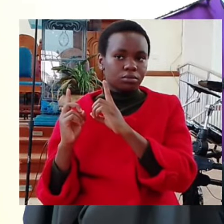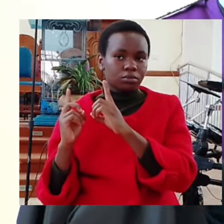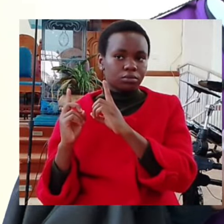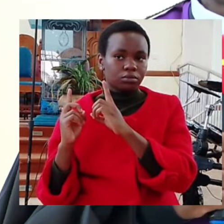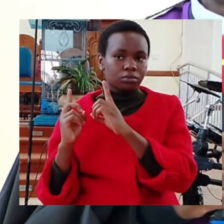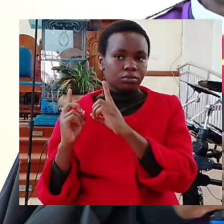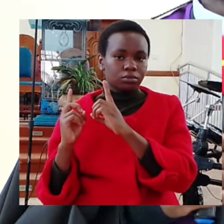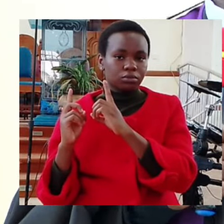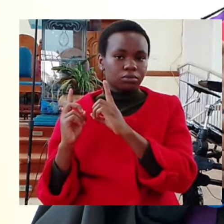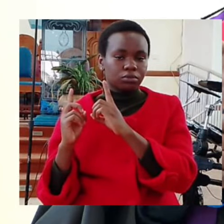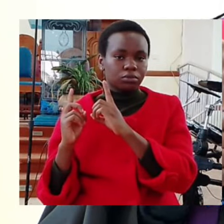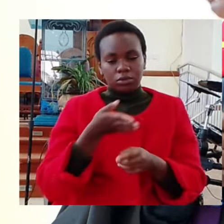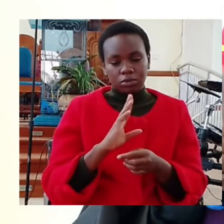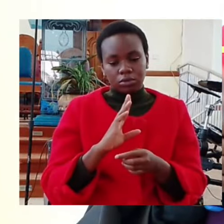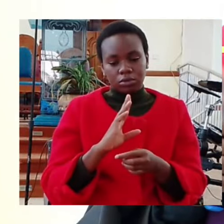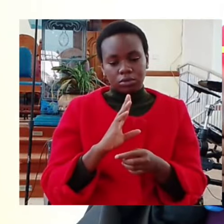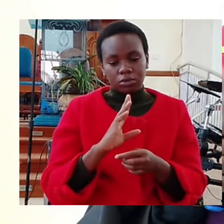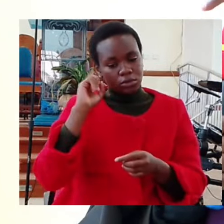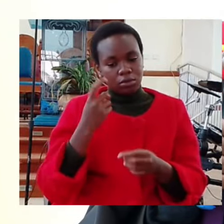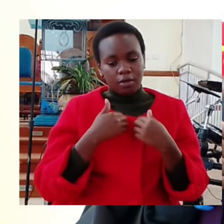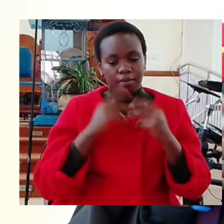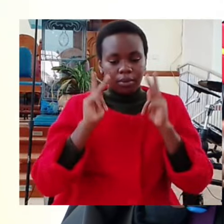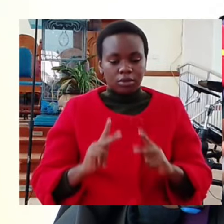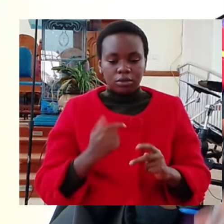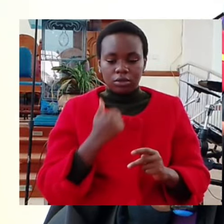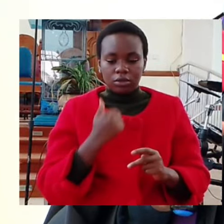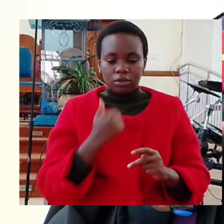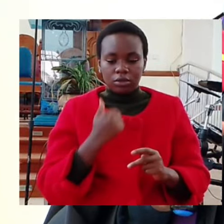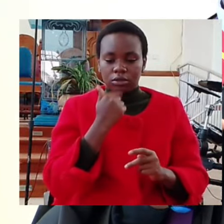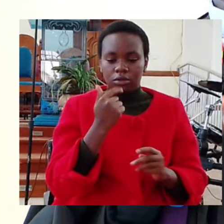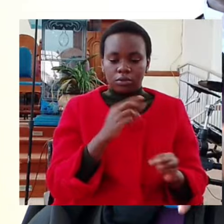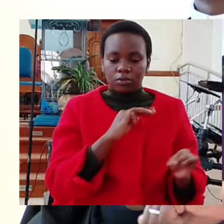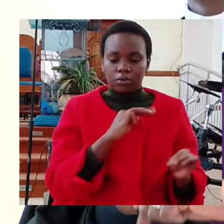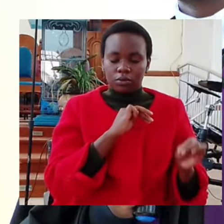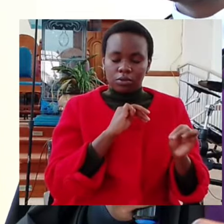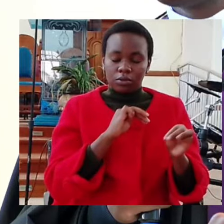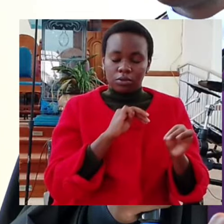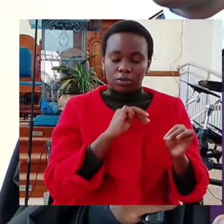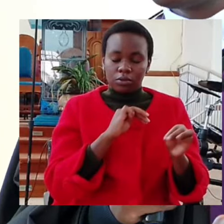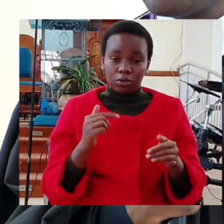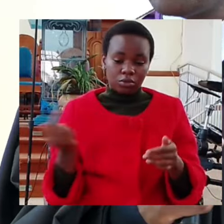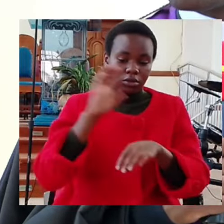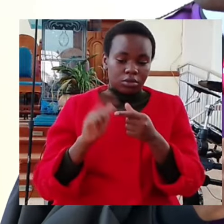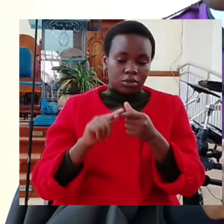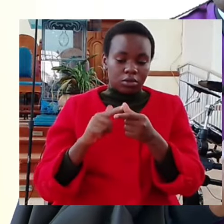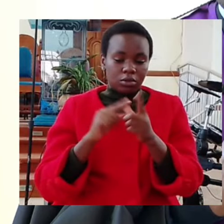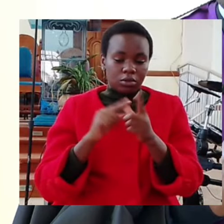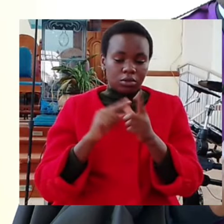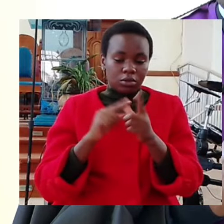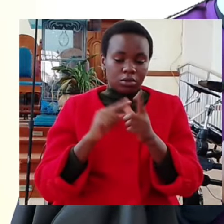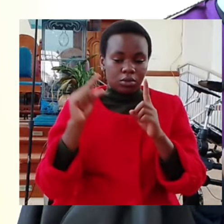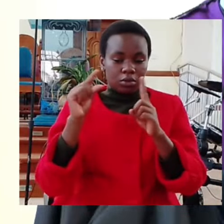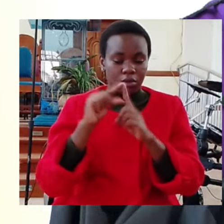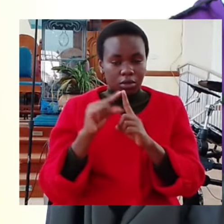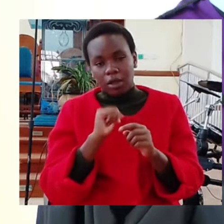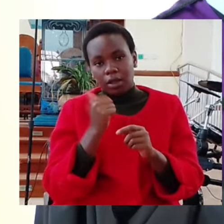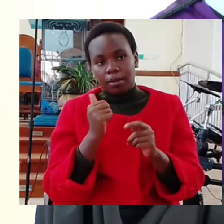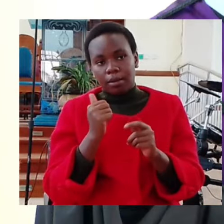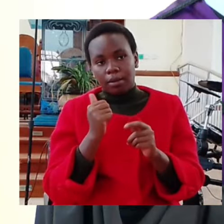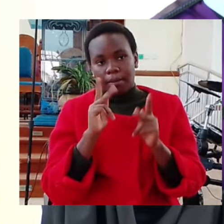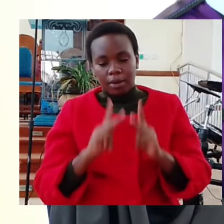ngai arorega gutikanagie mundu ukoiga ndagoka kanitha guku ringi tondu wa kiugwerirwo ni umwe witu ngai